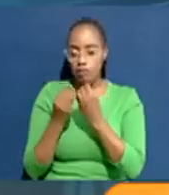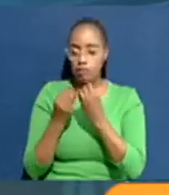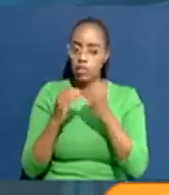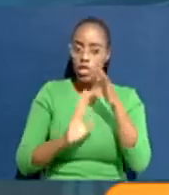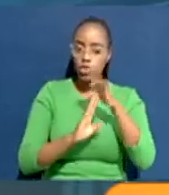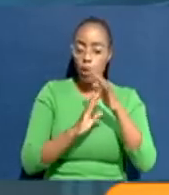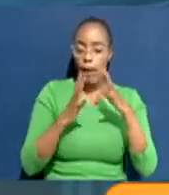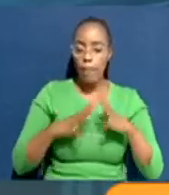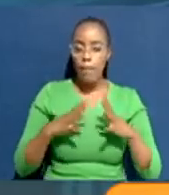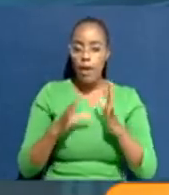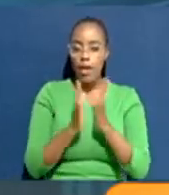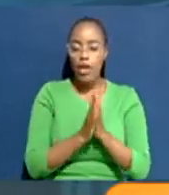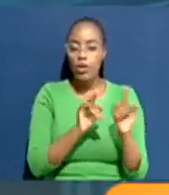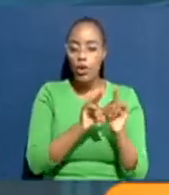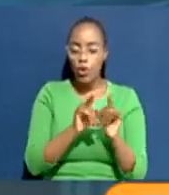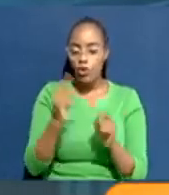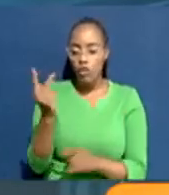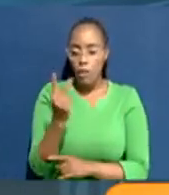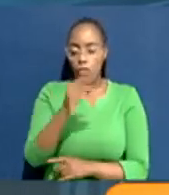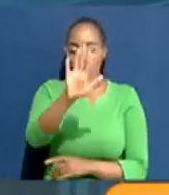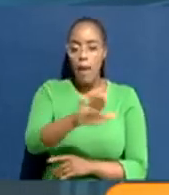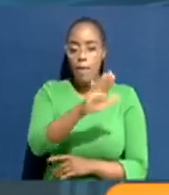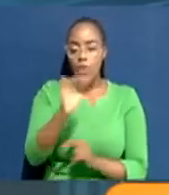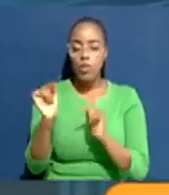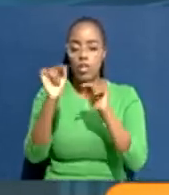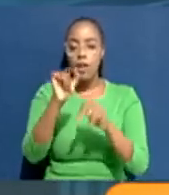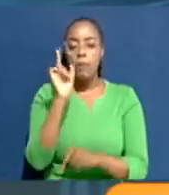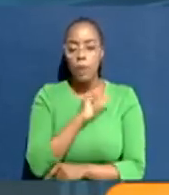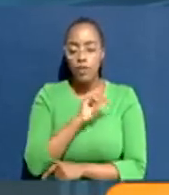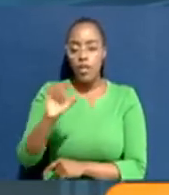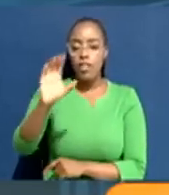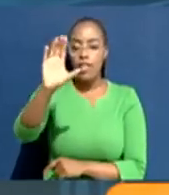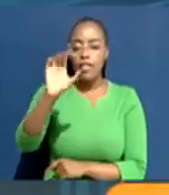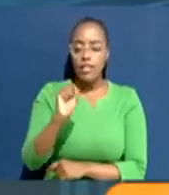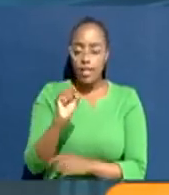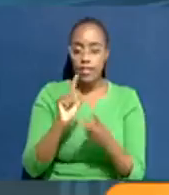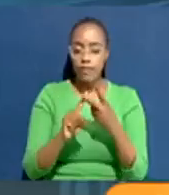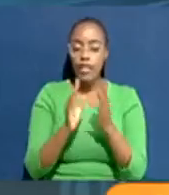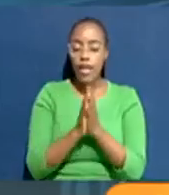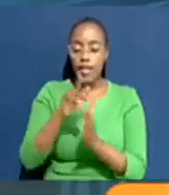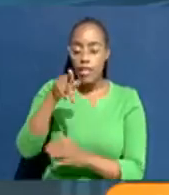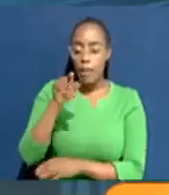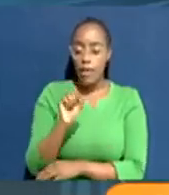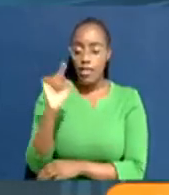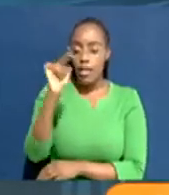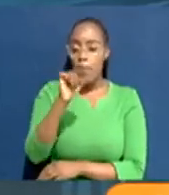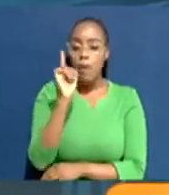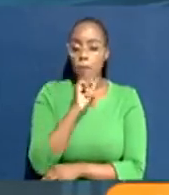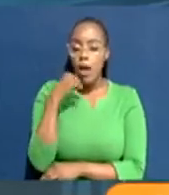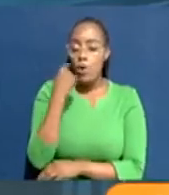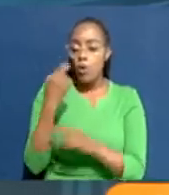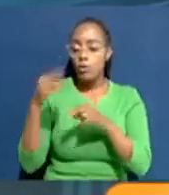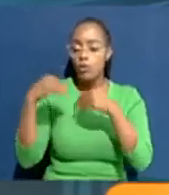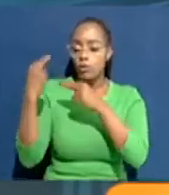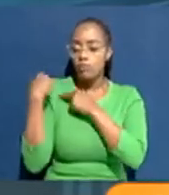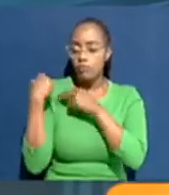and the members from the bicameral parliament, was also attended by cabinet secretaries and principal secretaries who were tasked